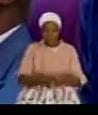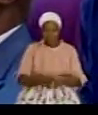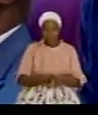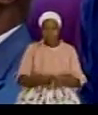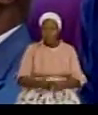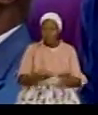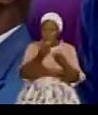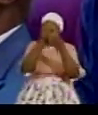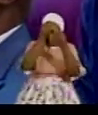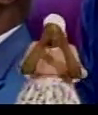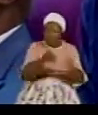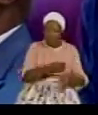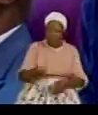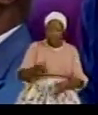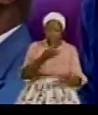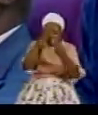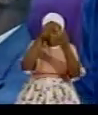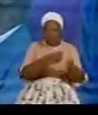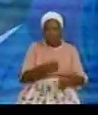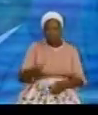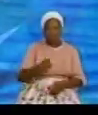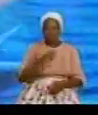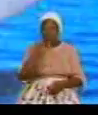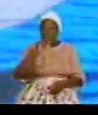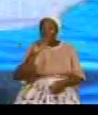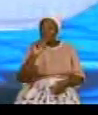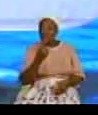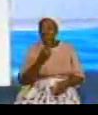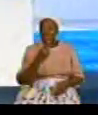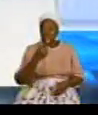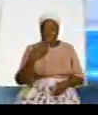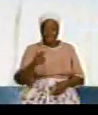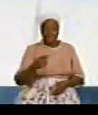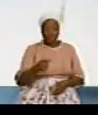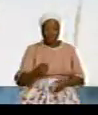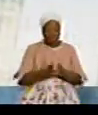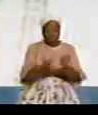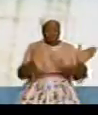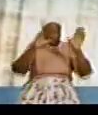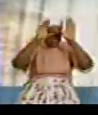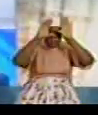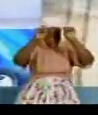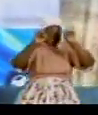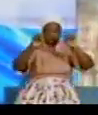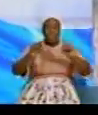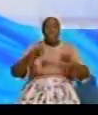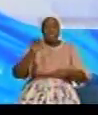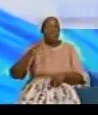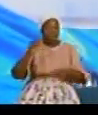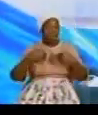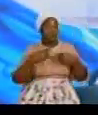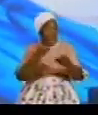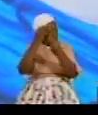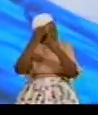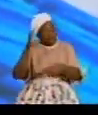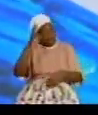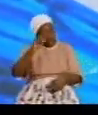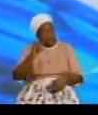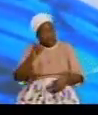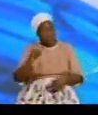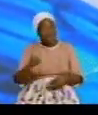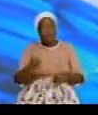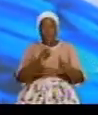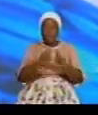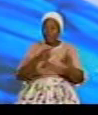them. Obey them. Not only the general superintendent, of course you ought to obey him. All our pastors,